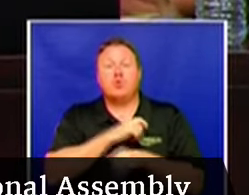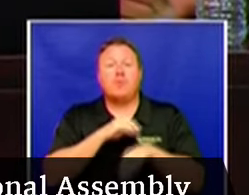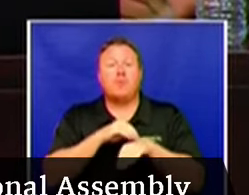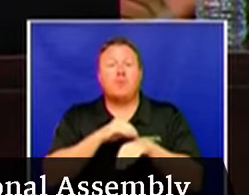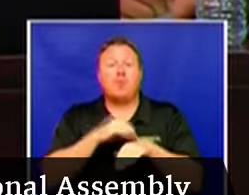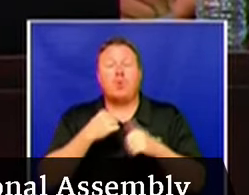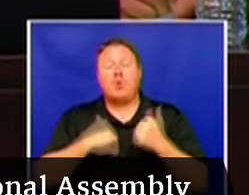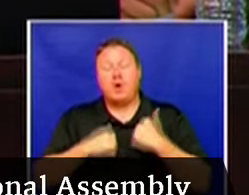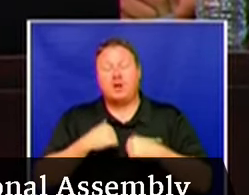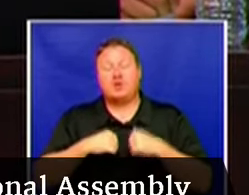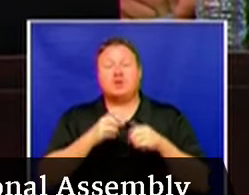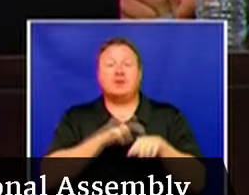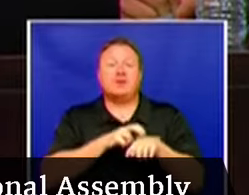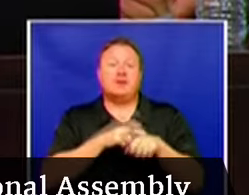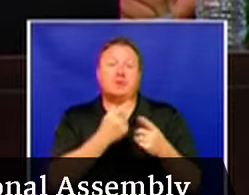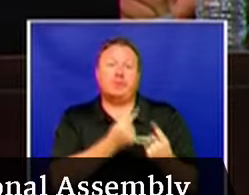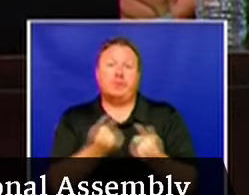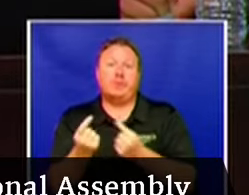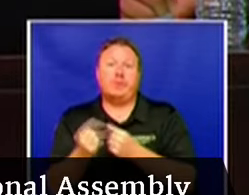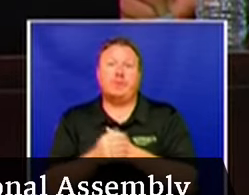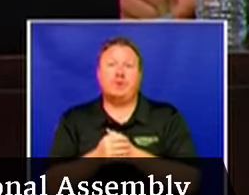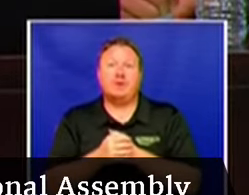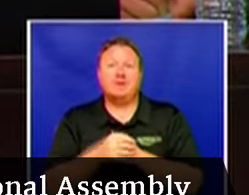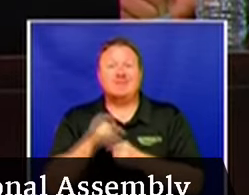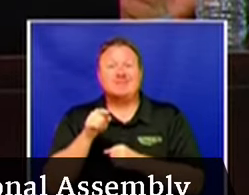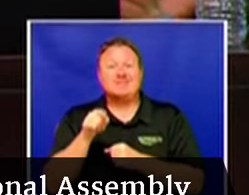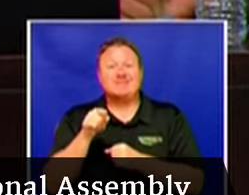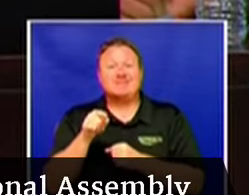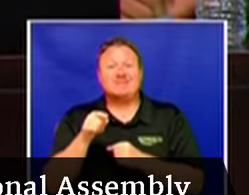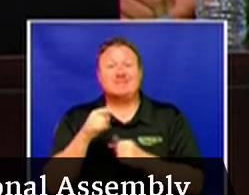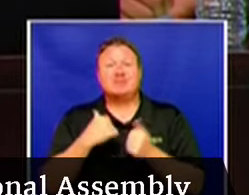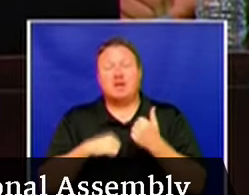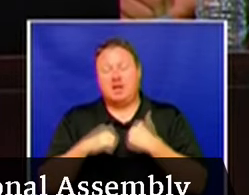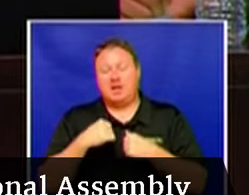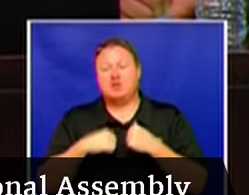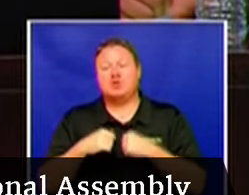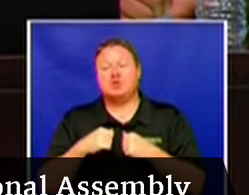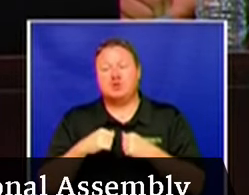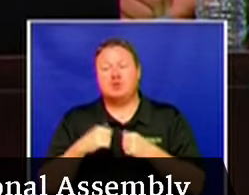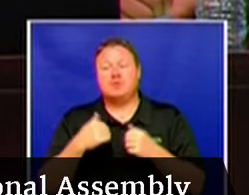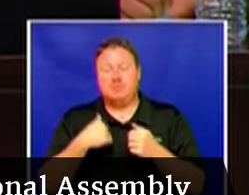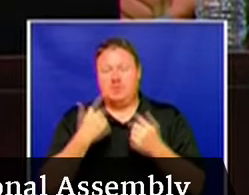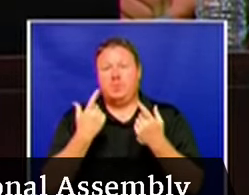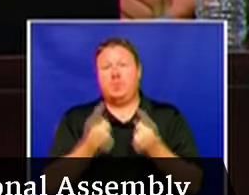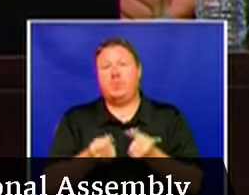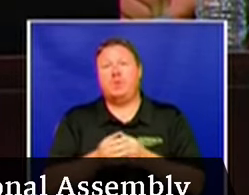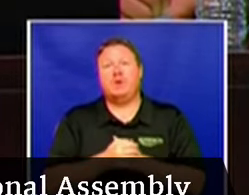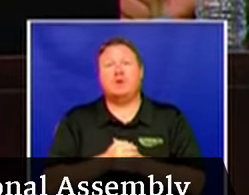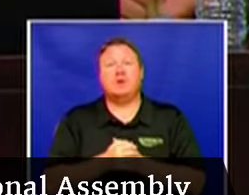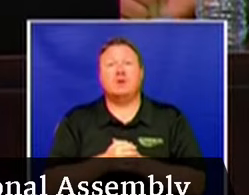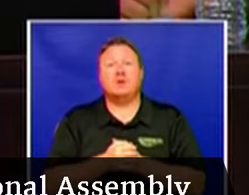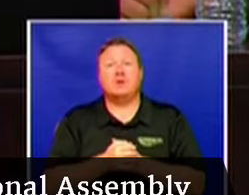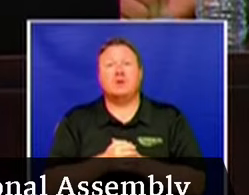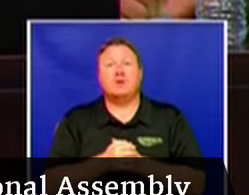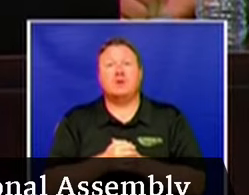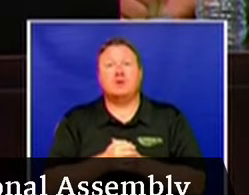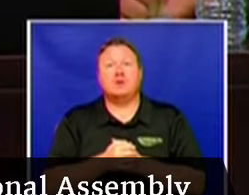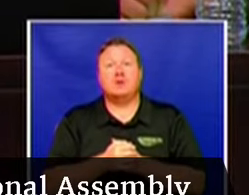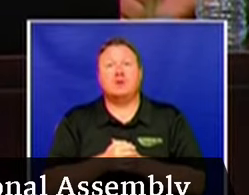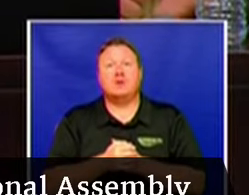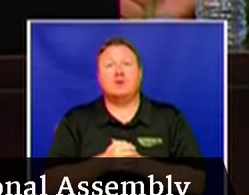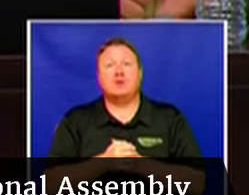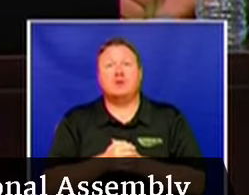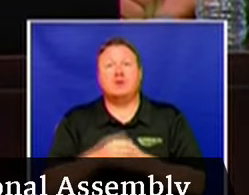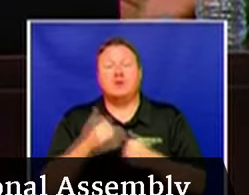needed to be taken. And that is precisely the action that I took, and it is the action